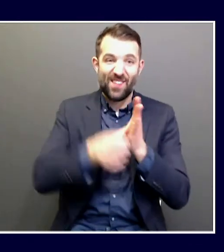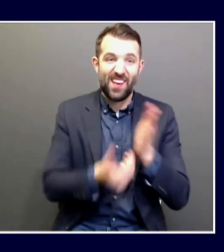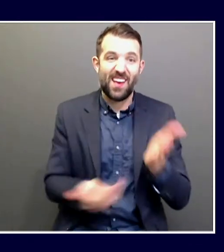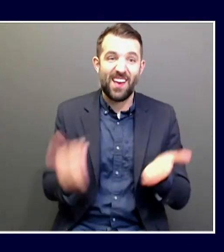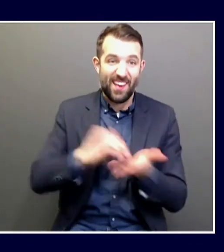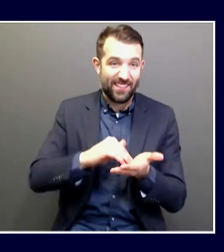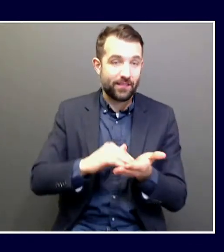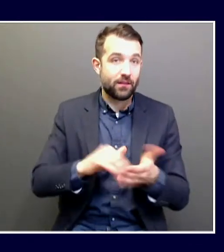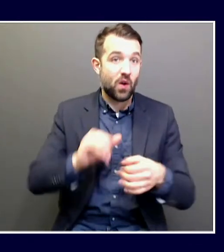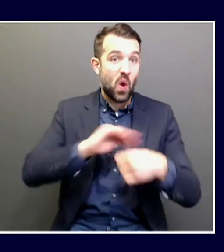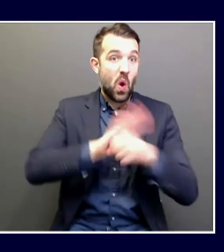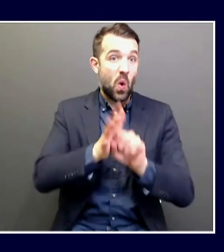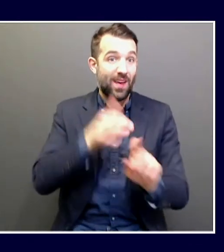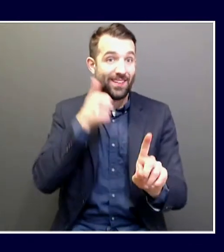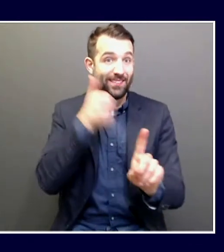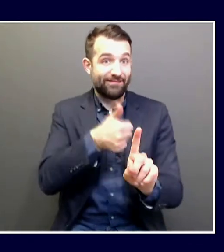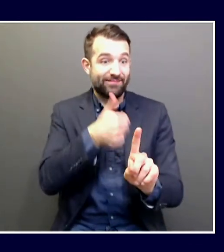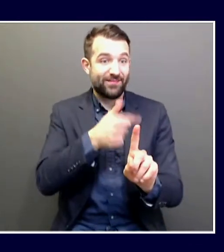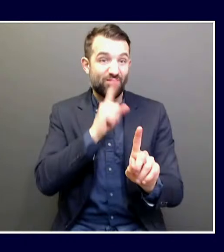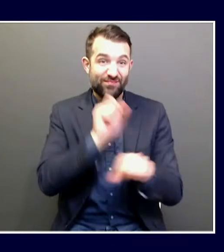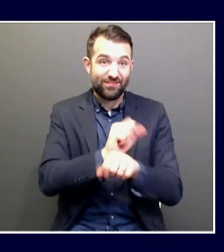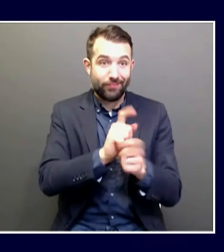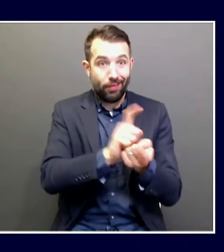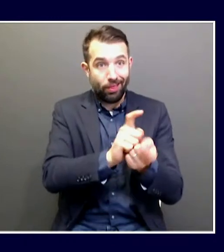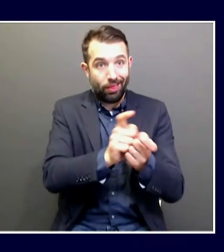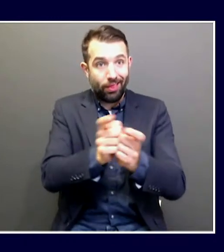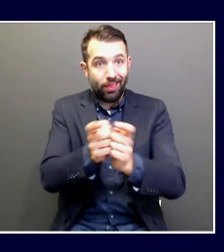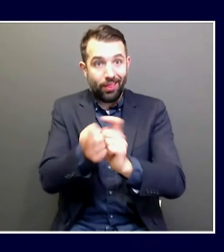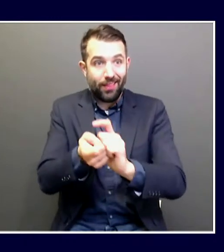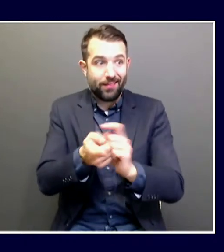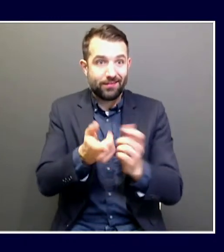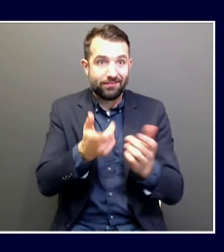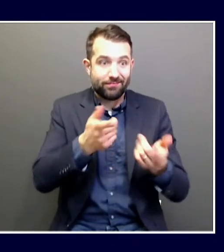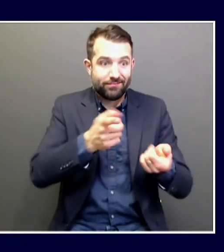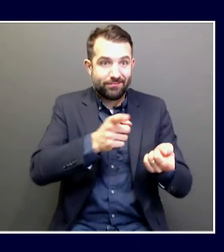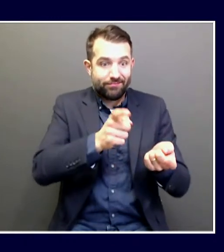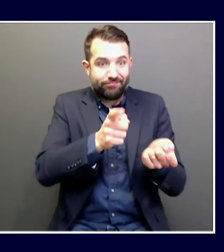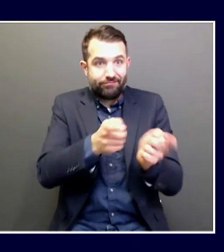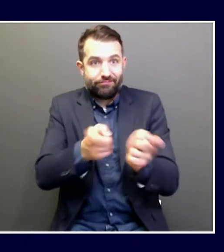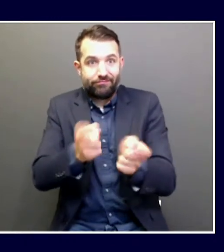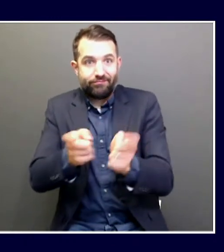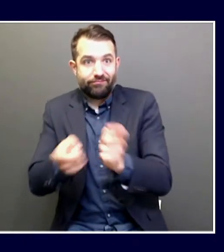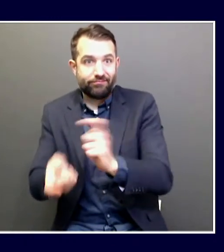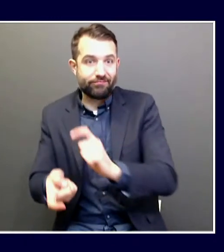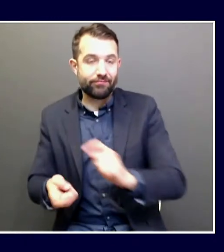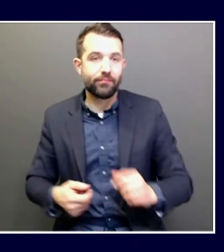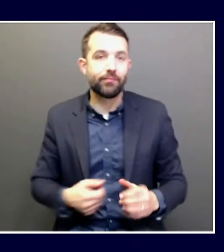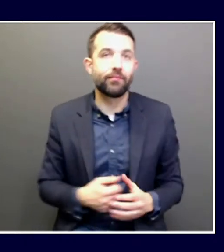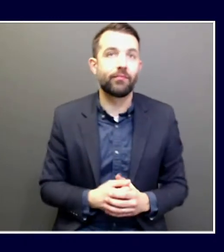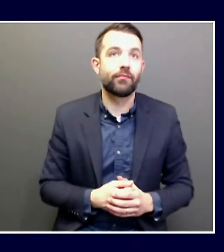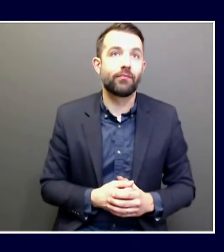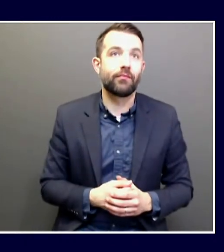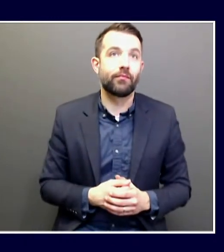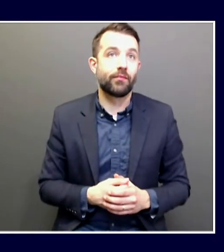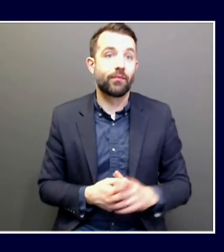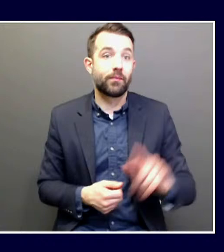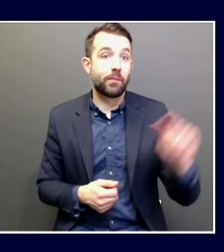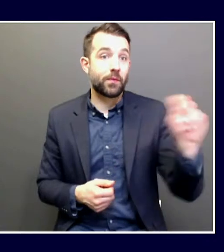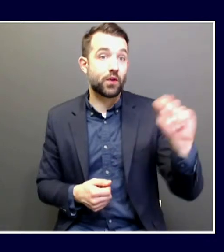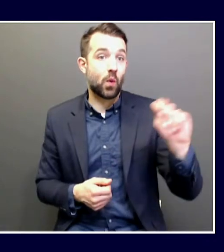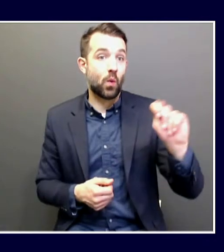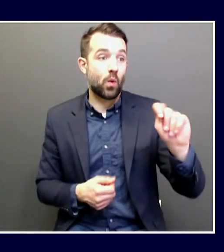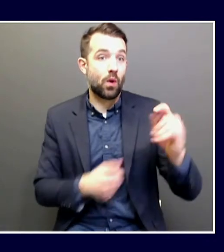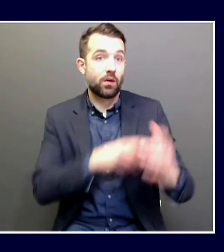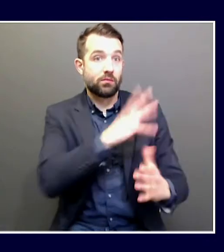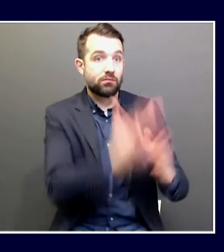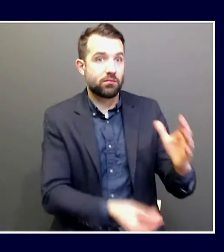our tools to track and monitor it. Expansion of wastewater testing in Maine is a solid step